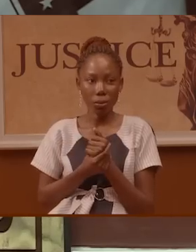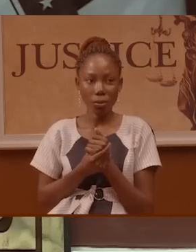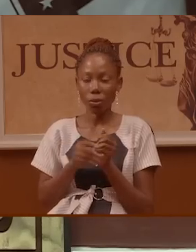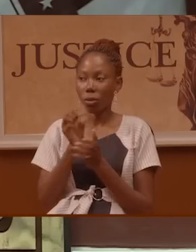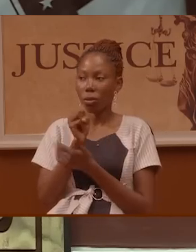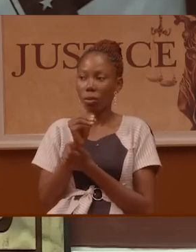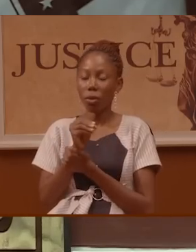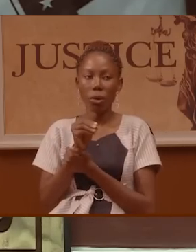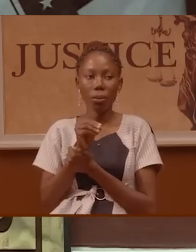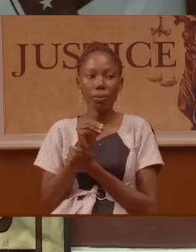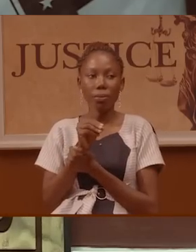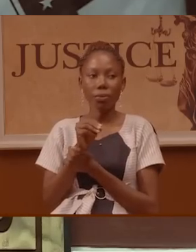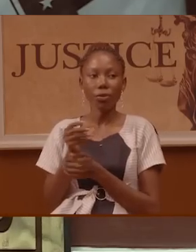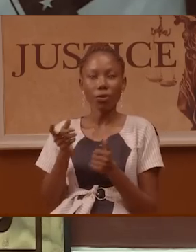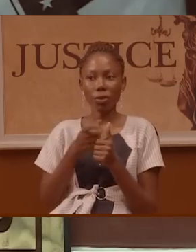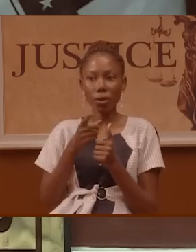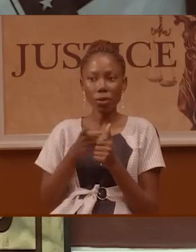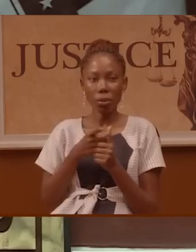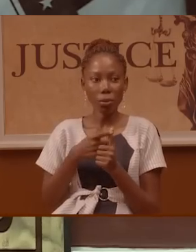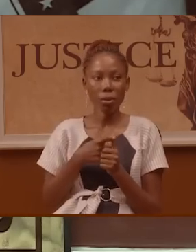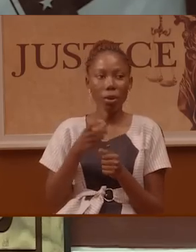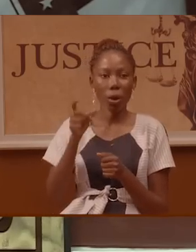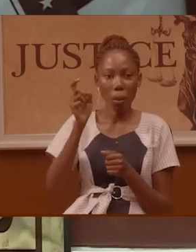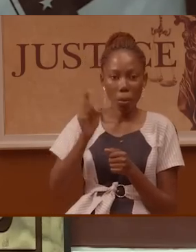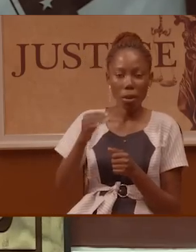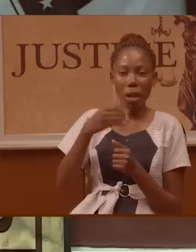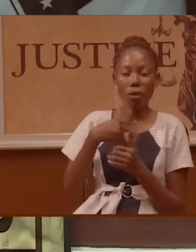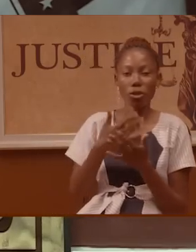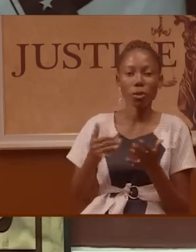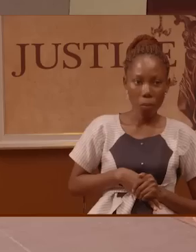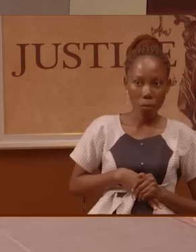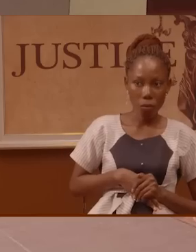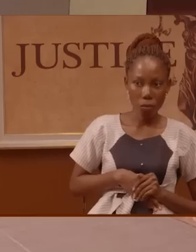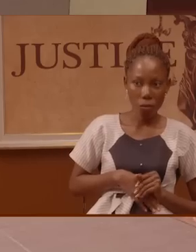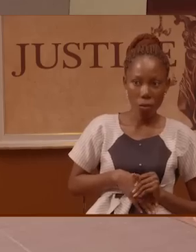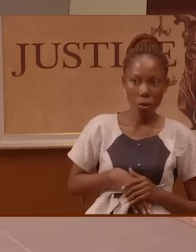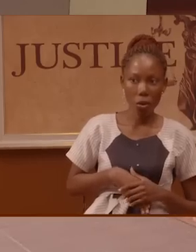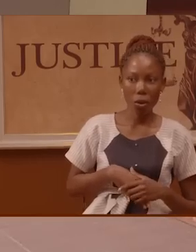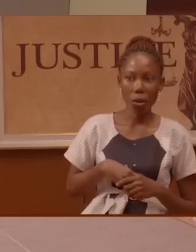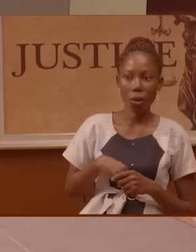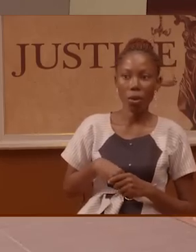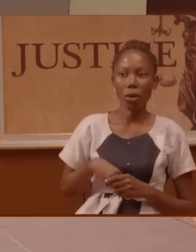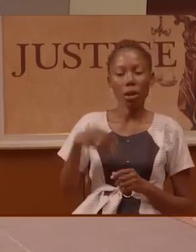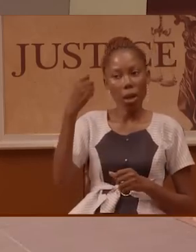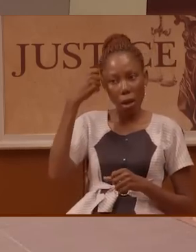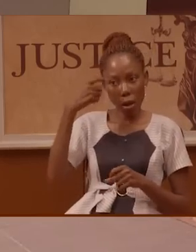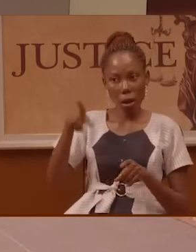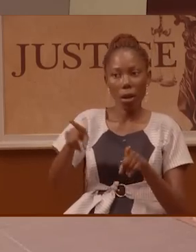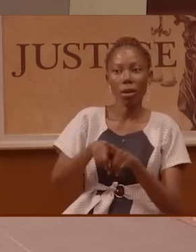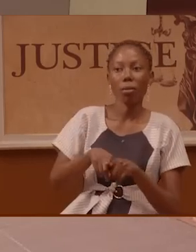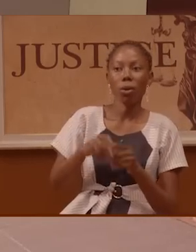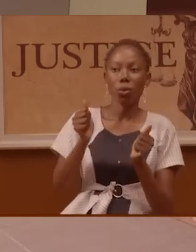So there must first be an avenue that will bring everybody together. That agreement between all of us is a